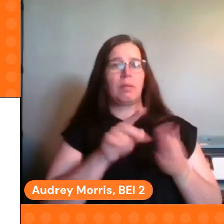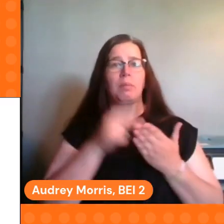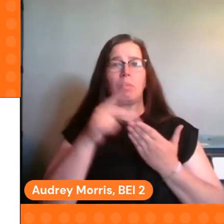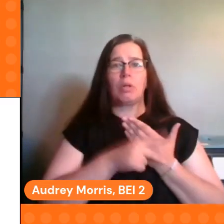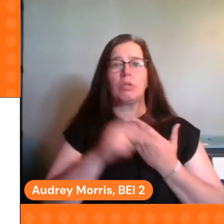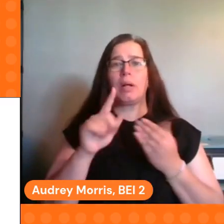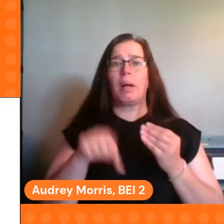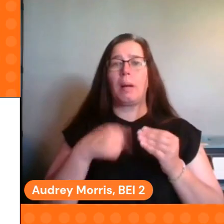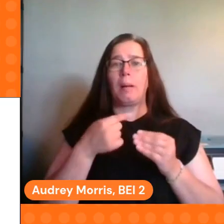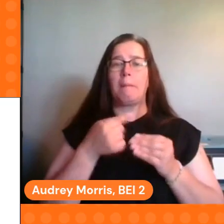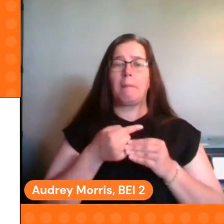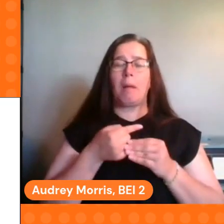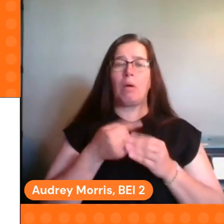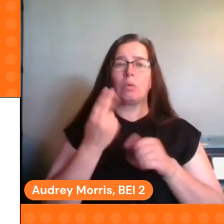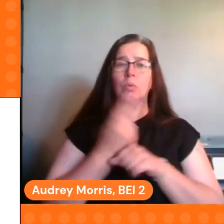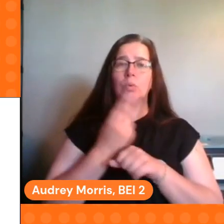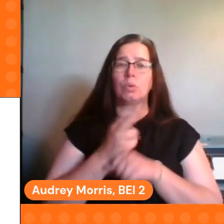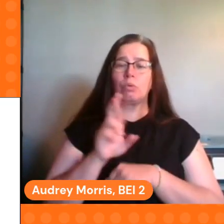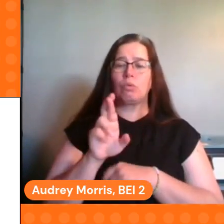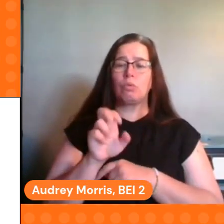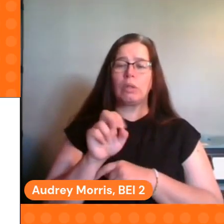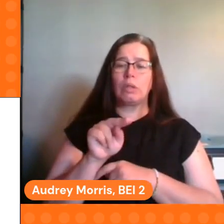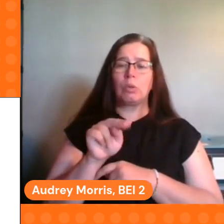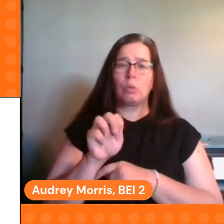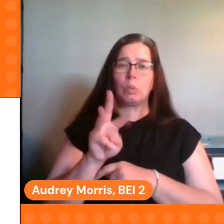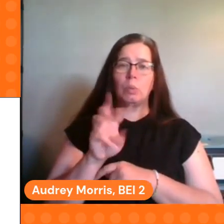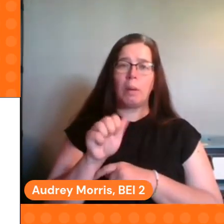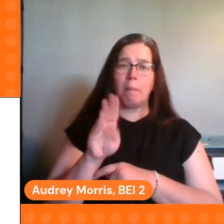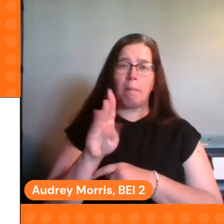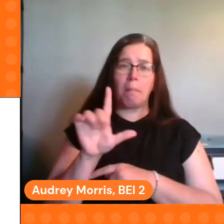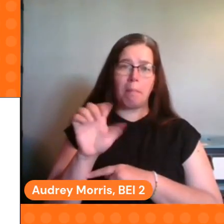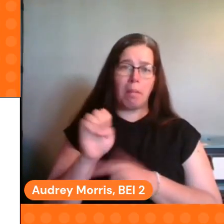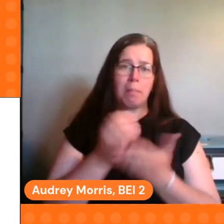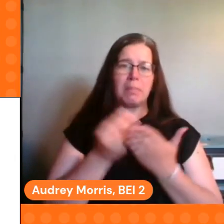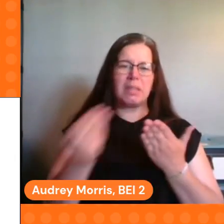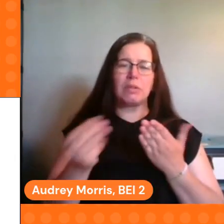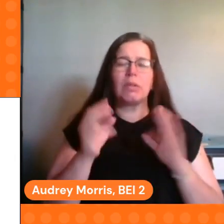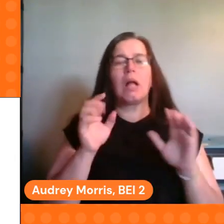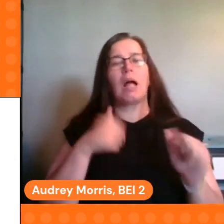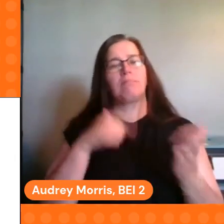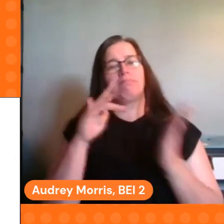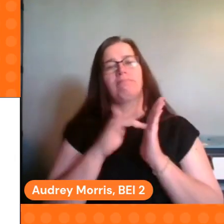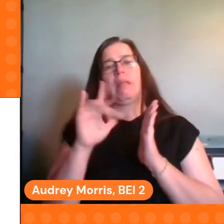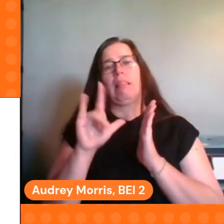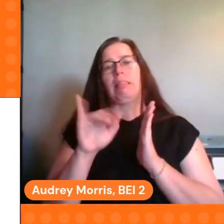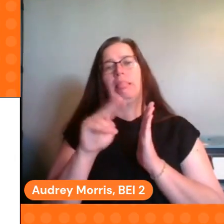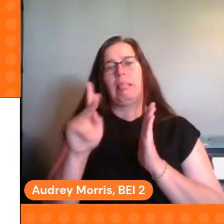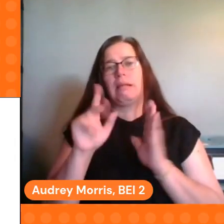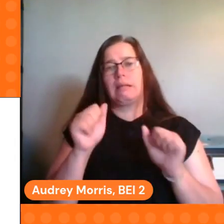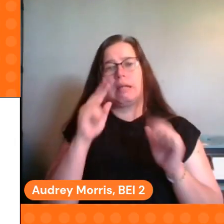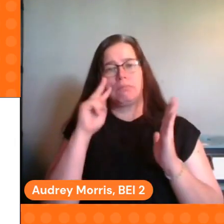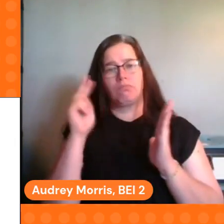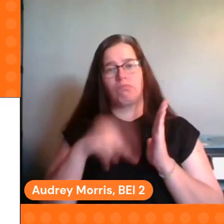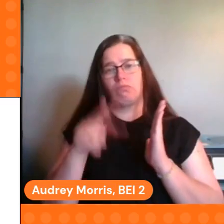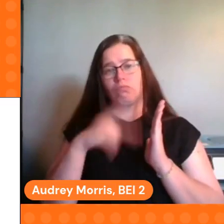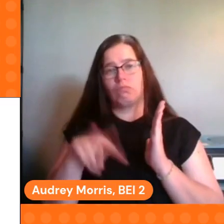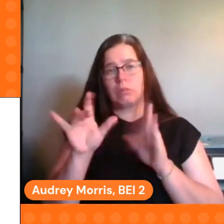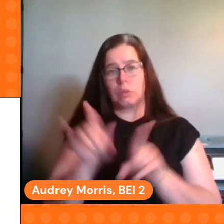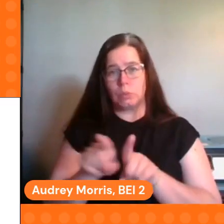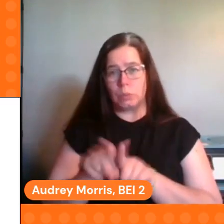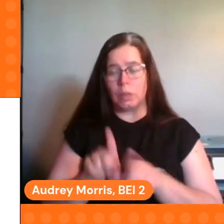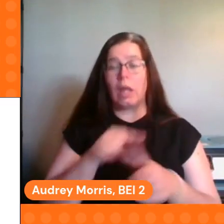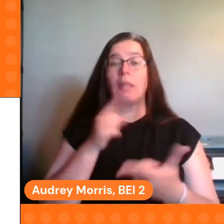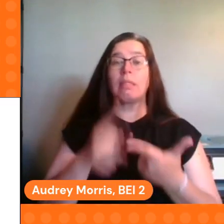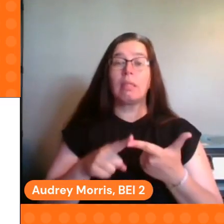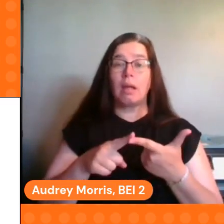using renewable material. And then I also put the link there so you can access the Scrap project as well. And then if